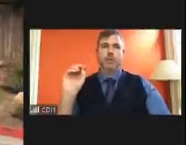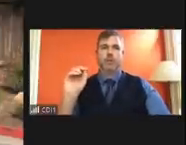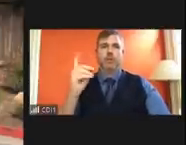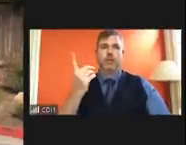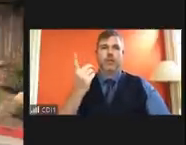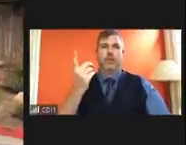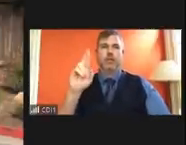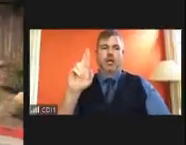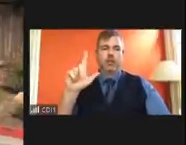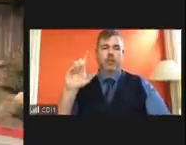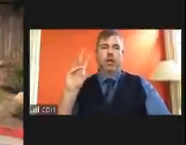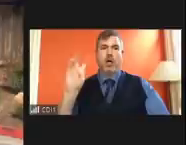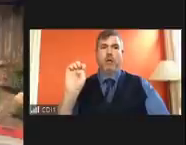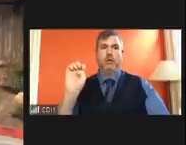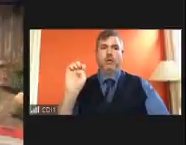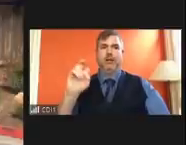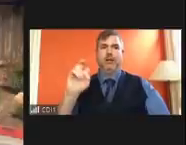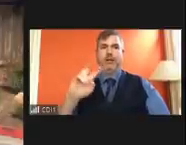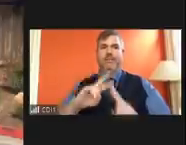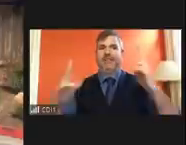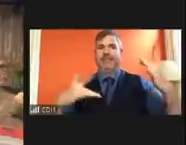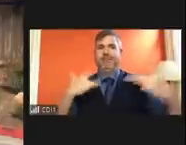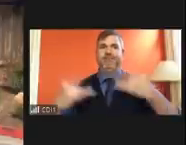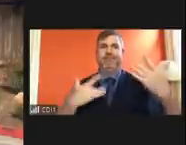we're very excited to have with us as well.